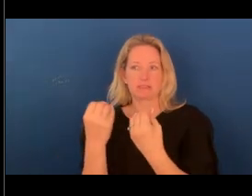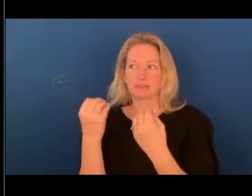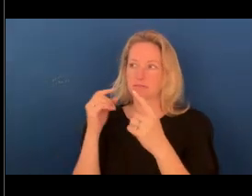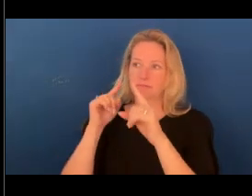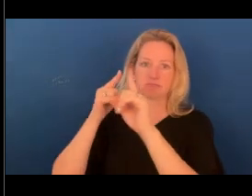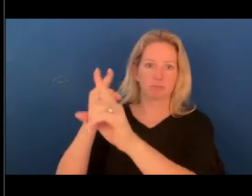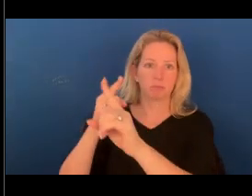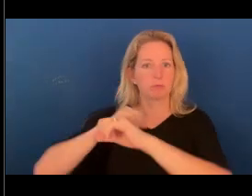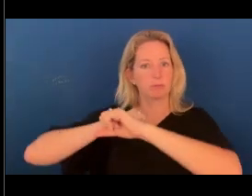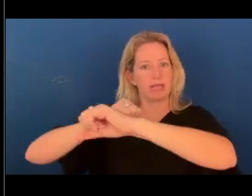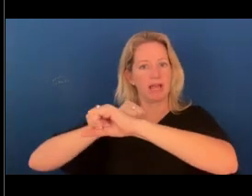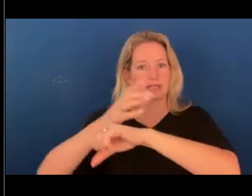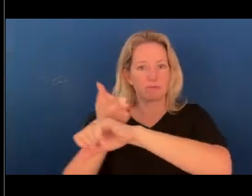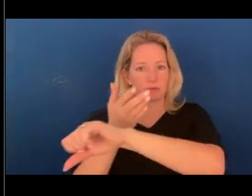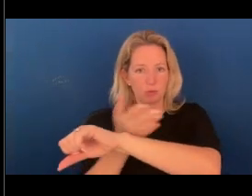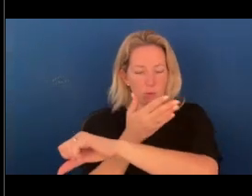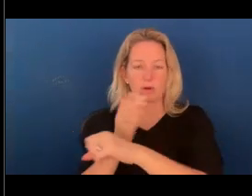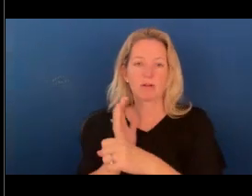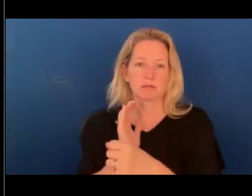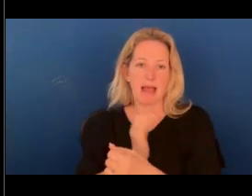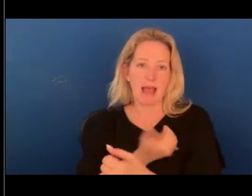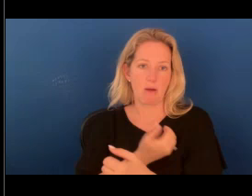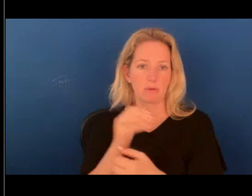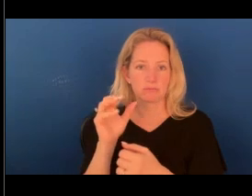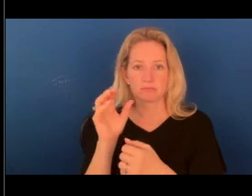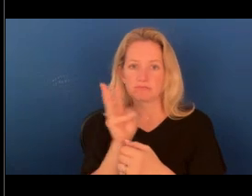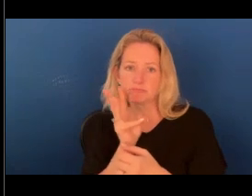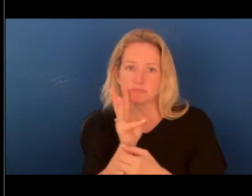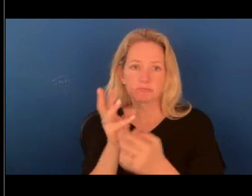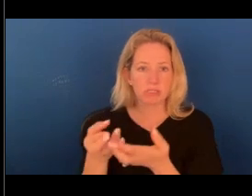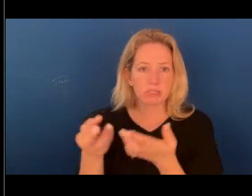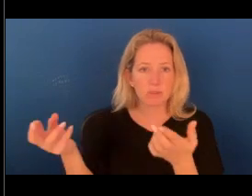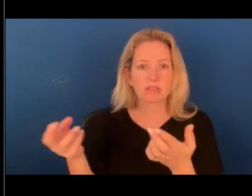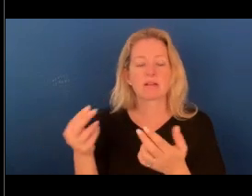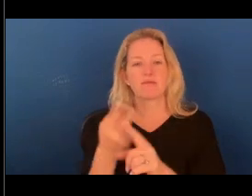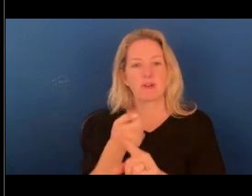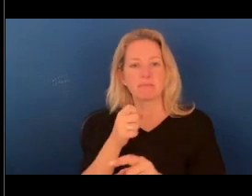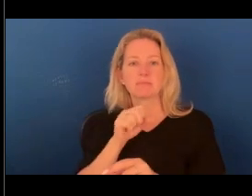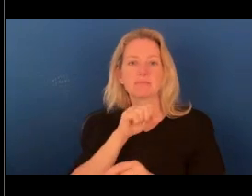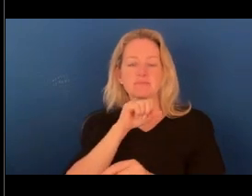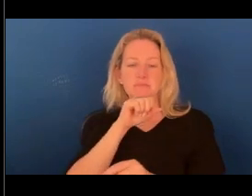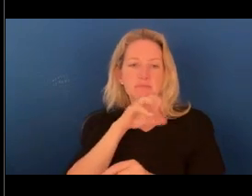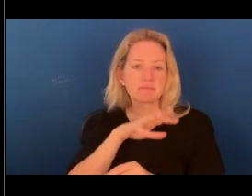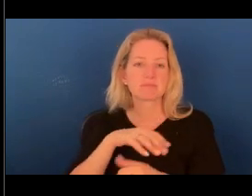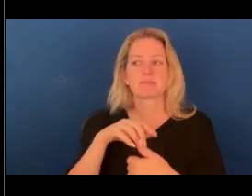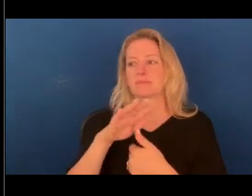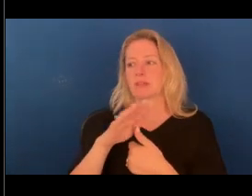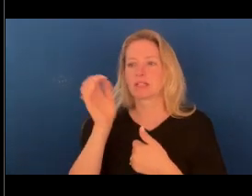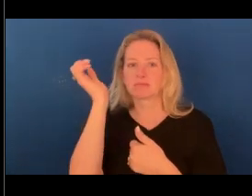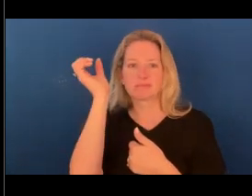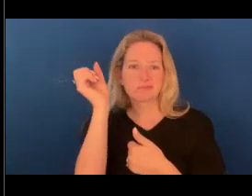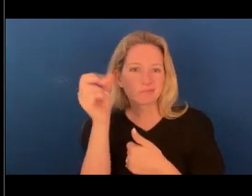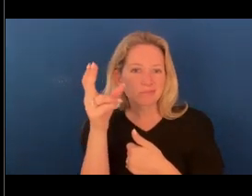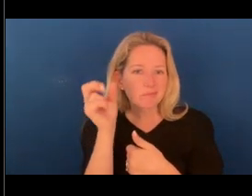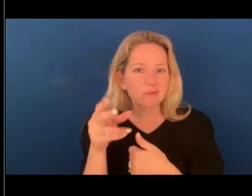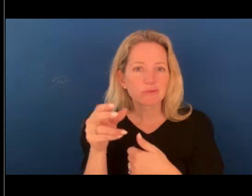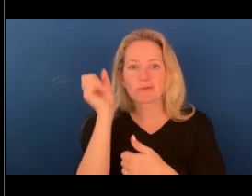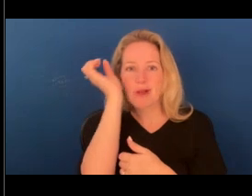resources from the impacts of pollution, particularly marine debris, oil, and chemical, as well as disasters to benefit the